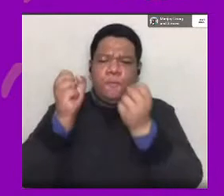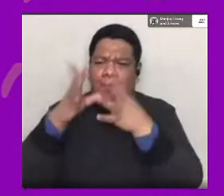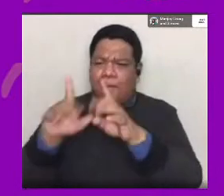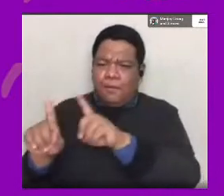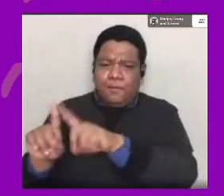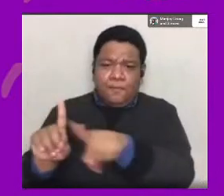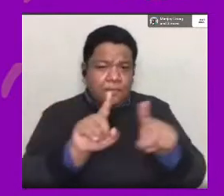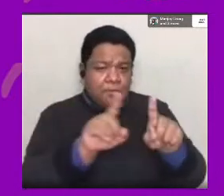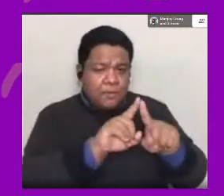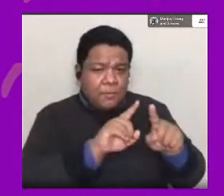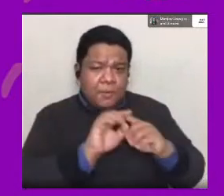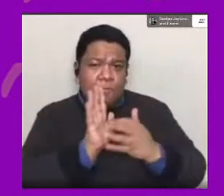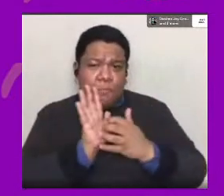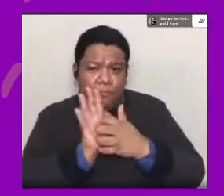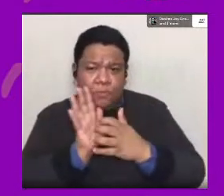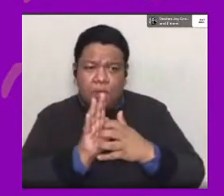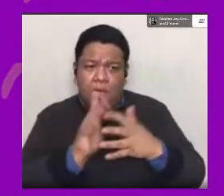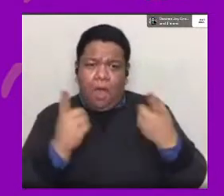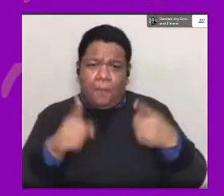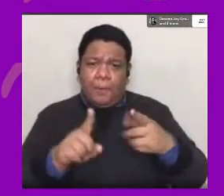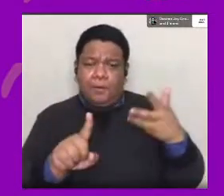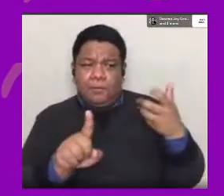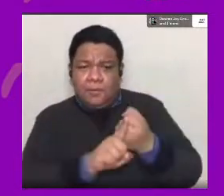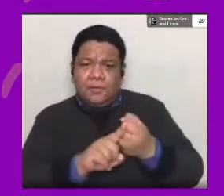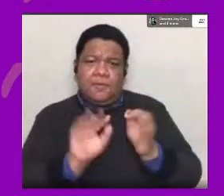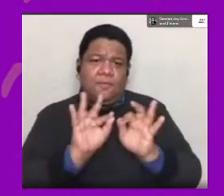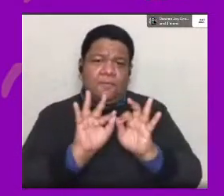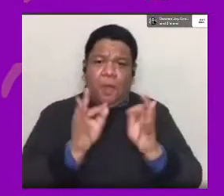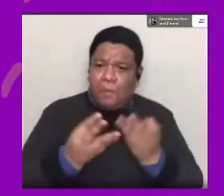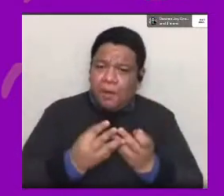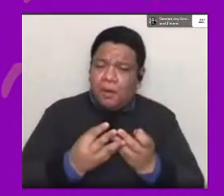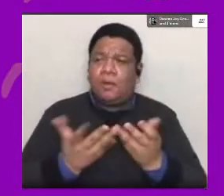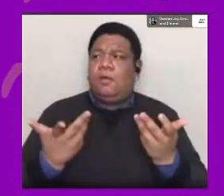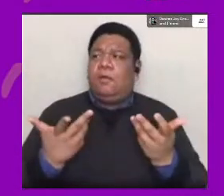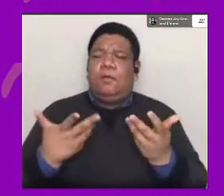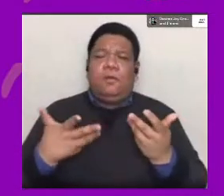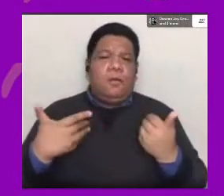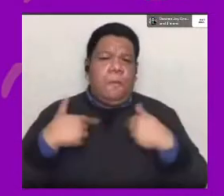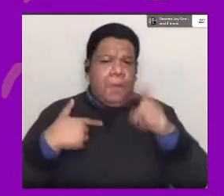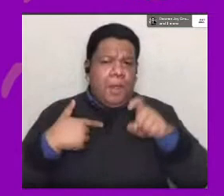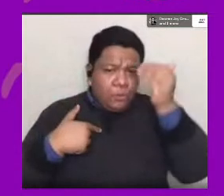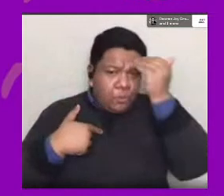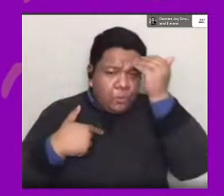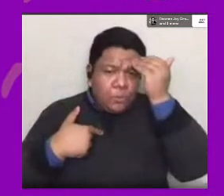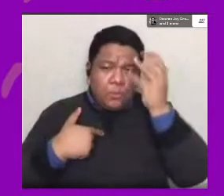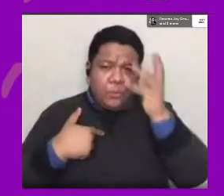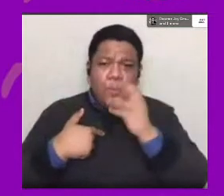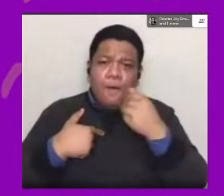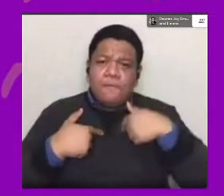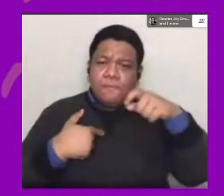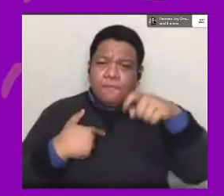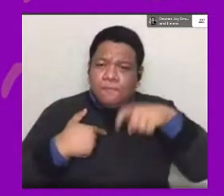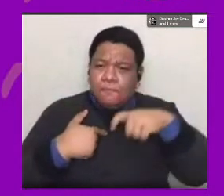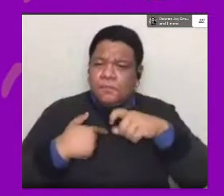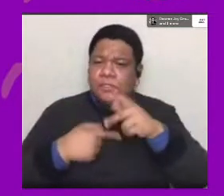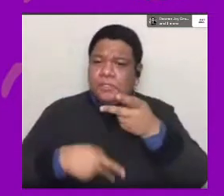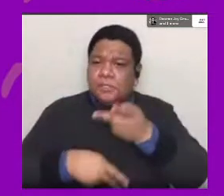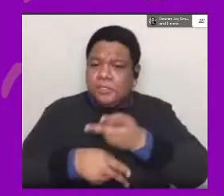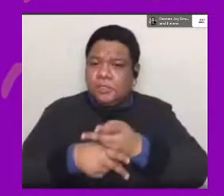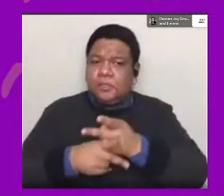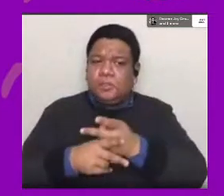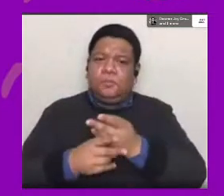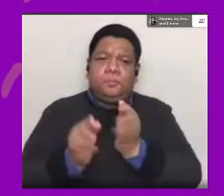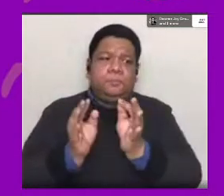vulnerabilities brought about by extended families and must identify those in need of care, such as